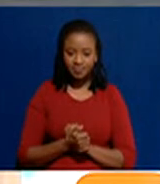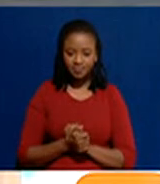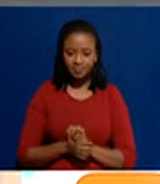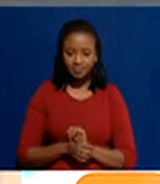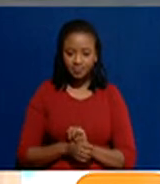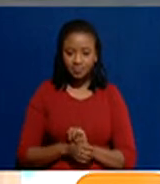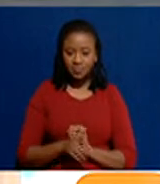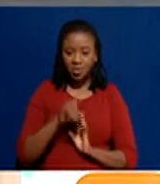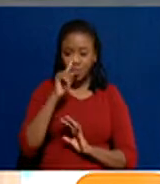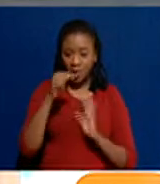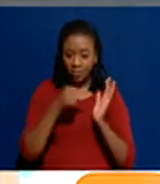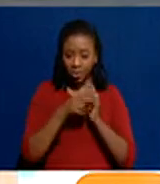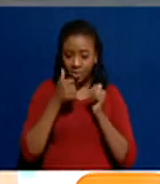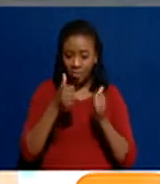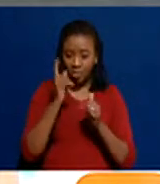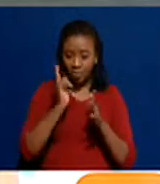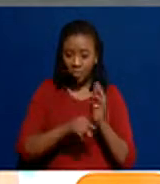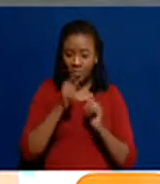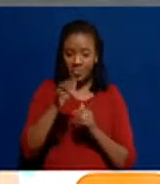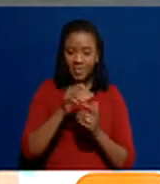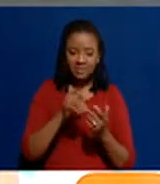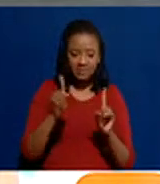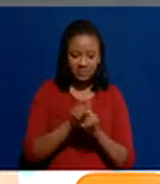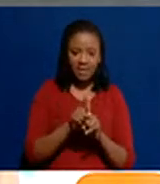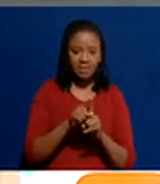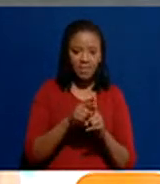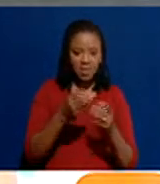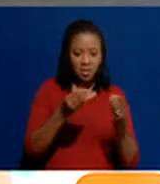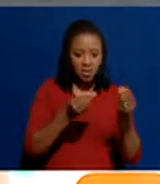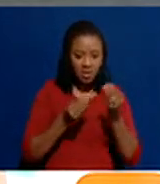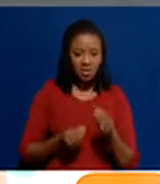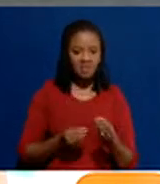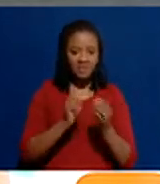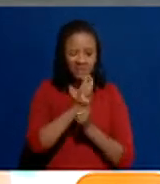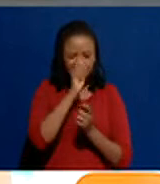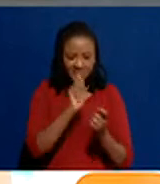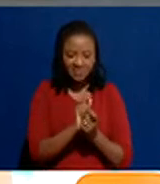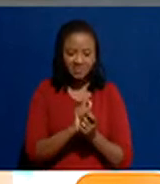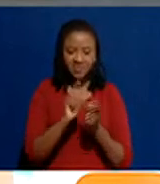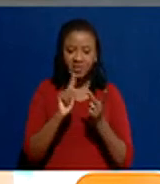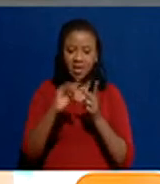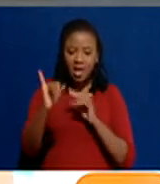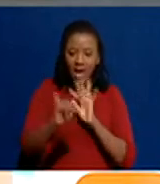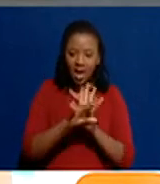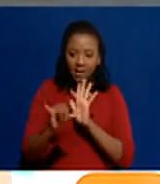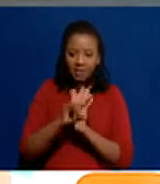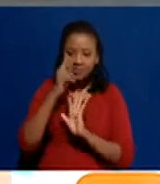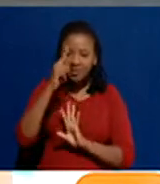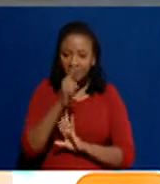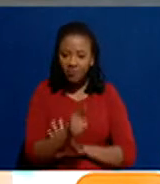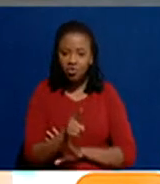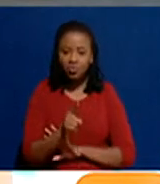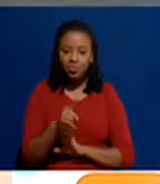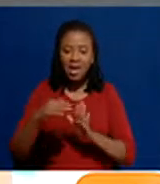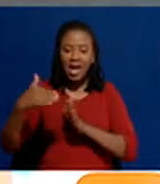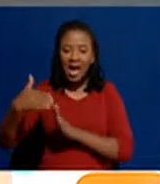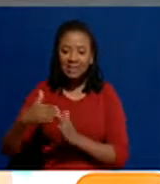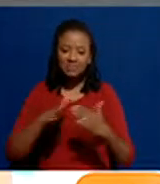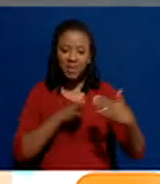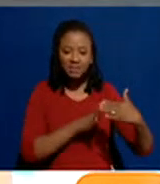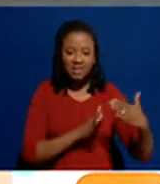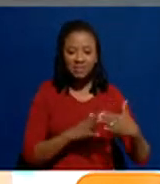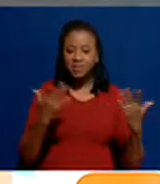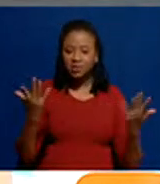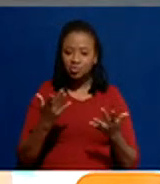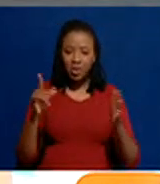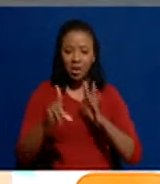it also brings specifics. It also identifies for you the aspects of the